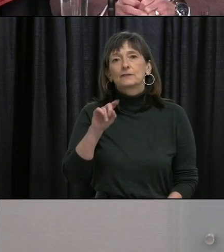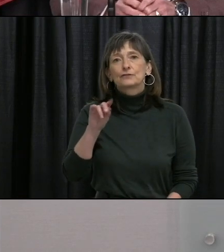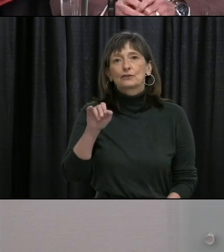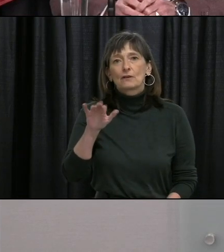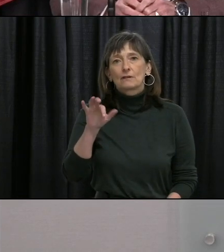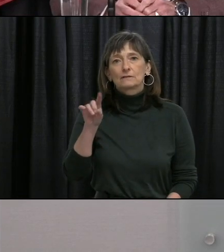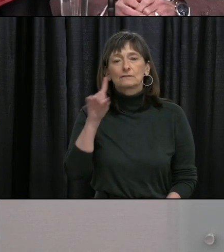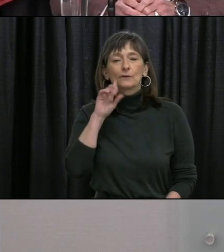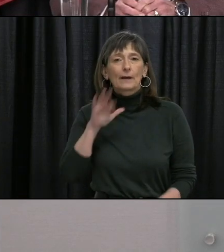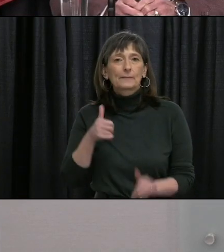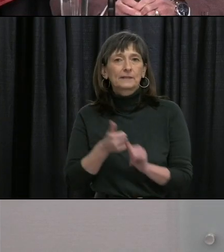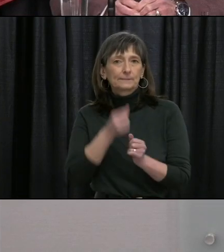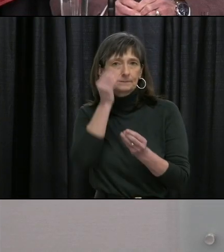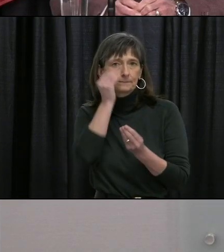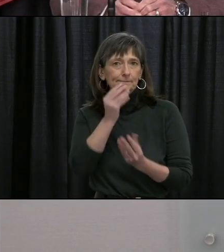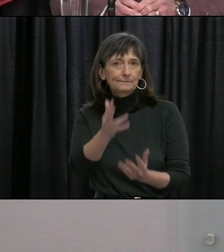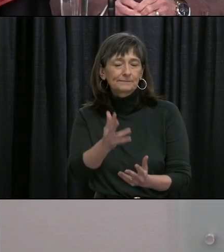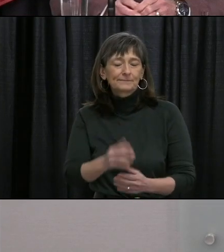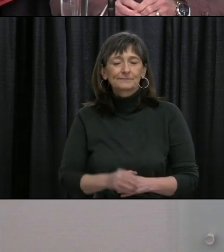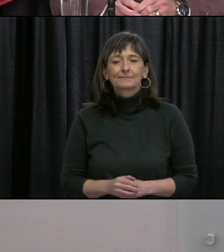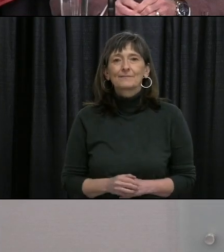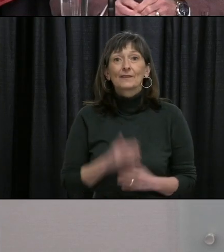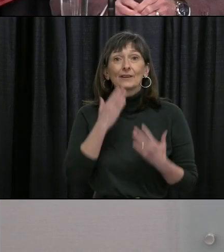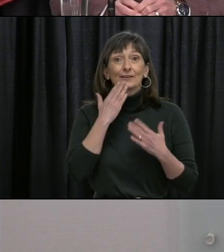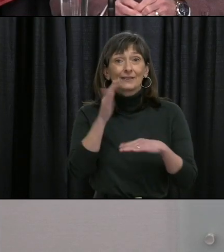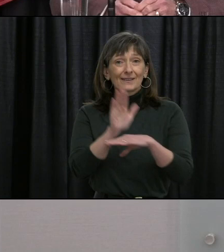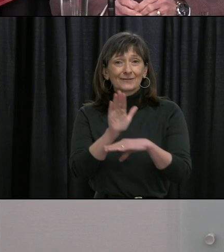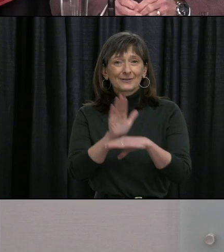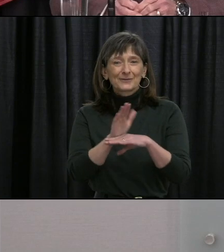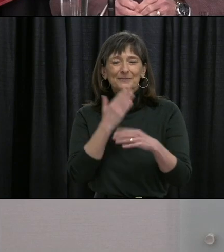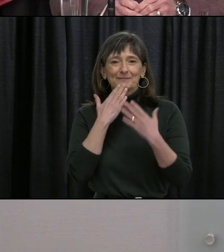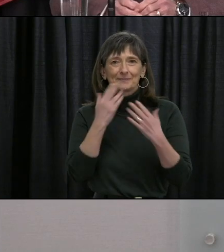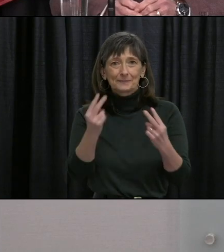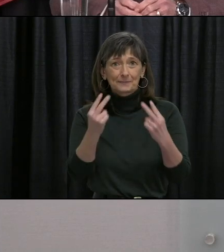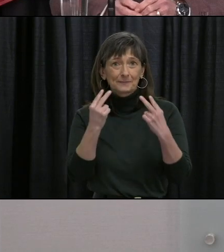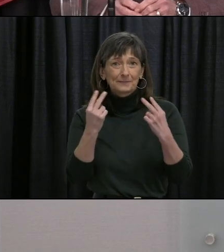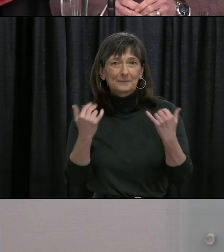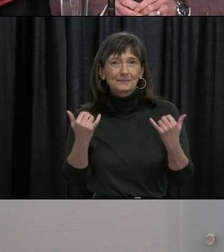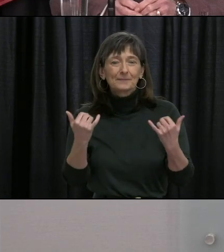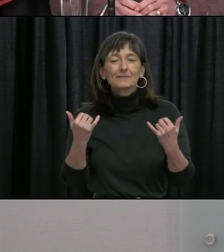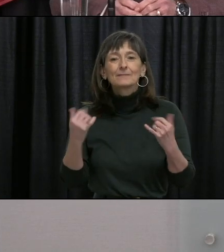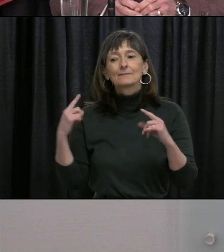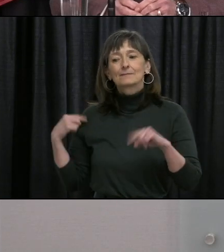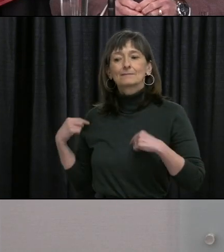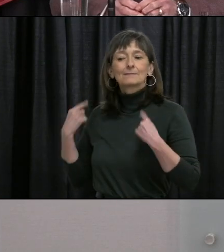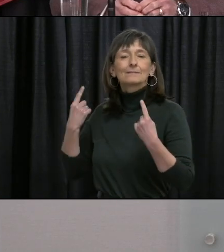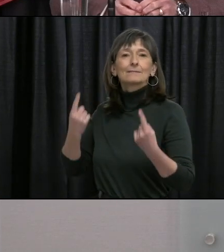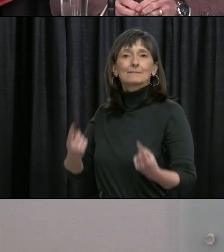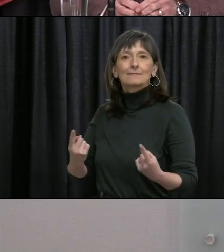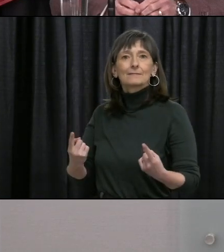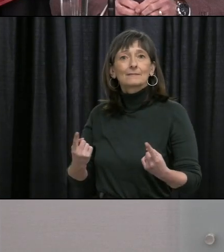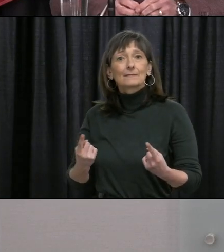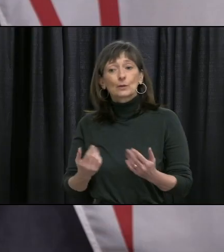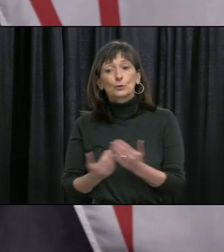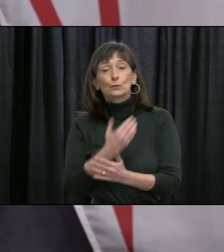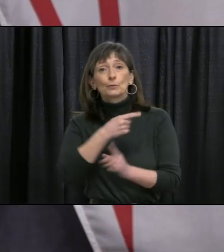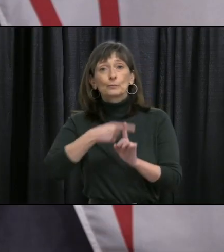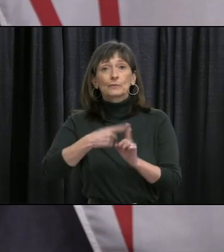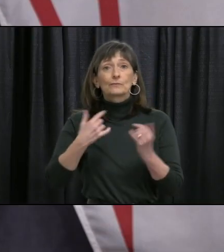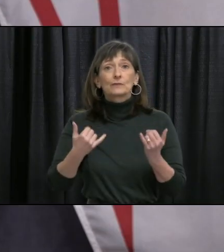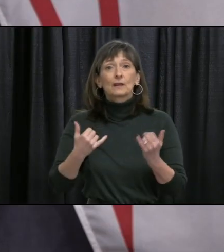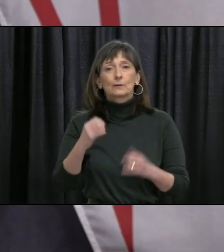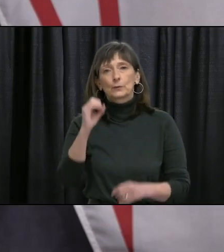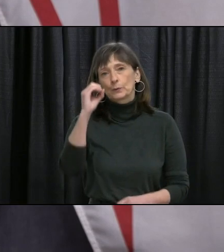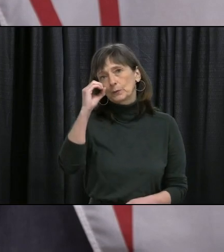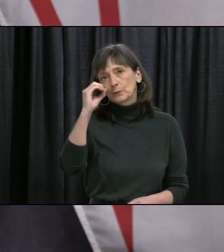Thank you, Premier. Good afternoon, everyone. Thank you for joining us today. Since the media availability yesterday, we have no new positive